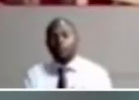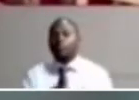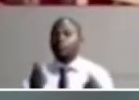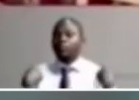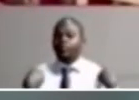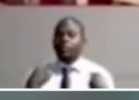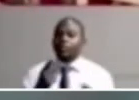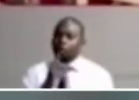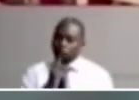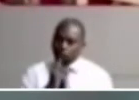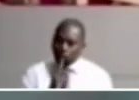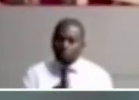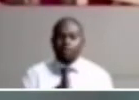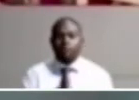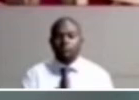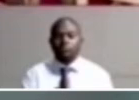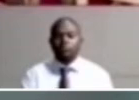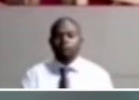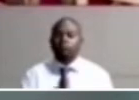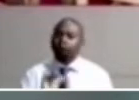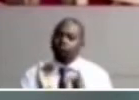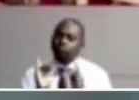Get permission to keep